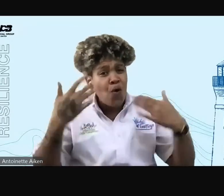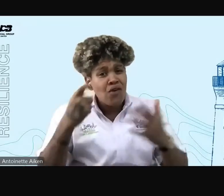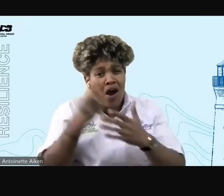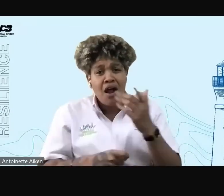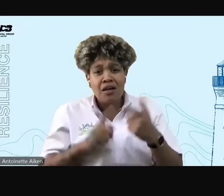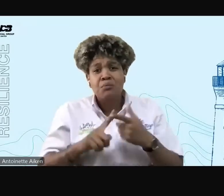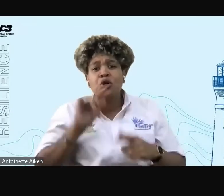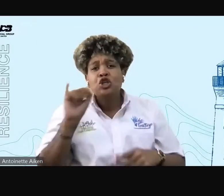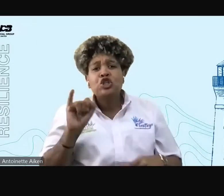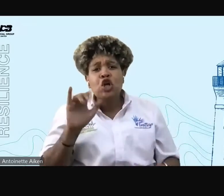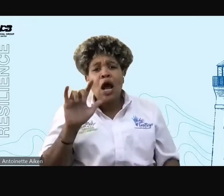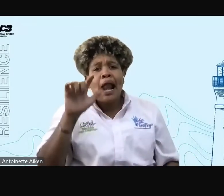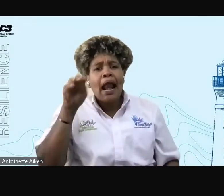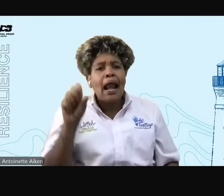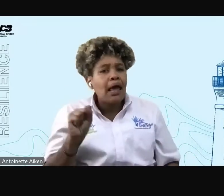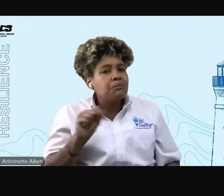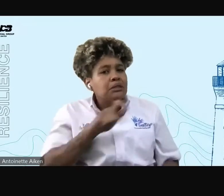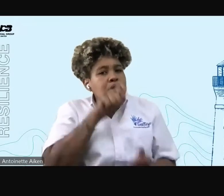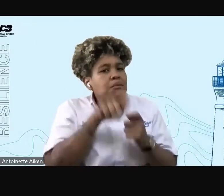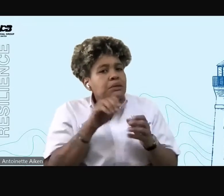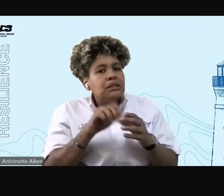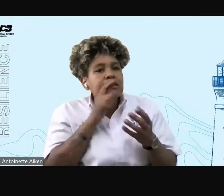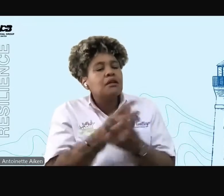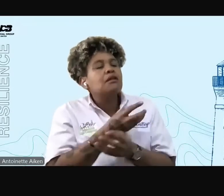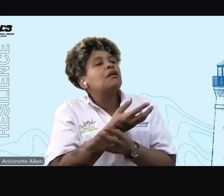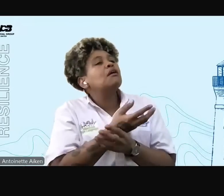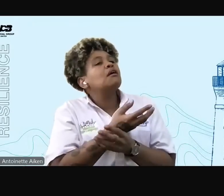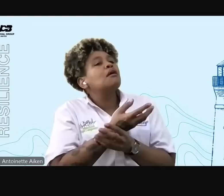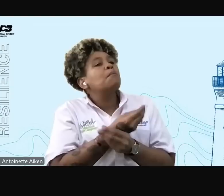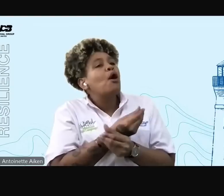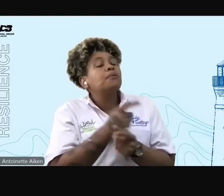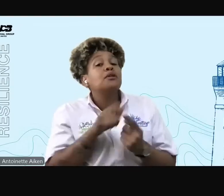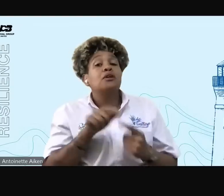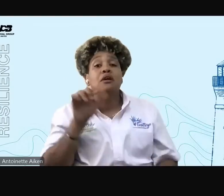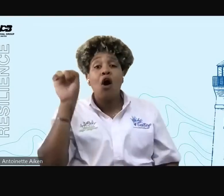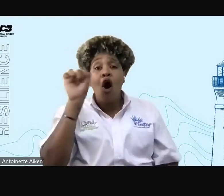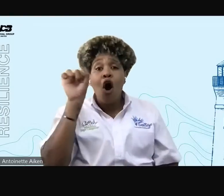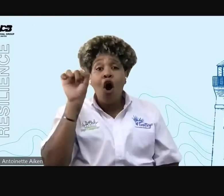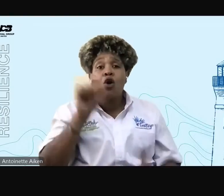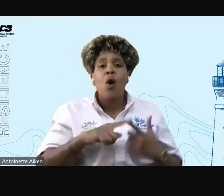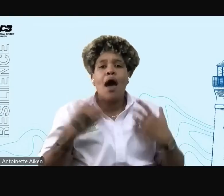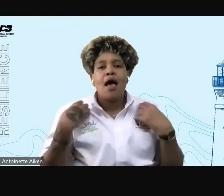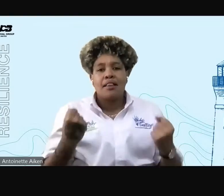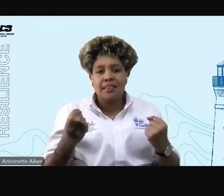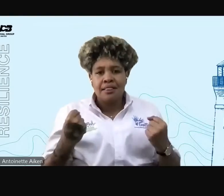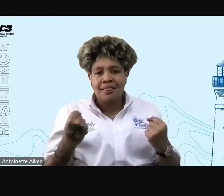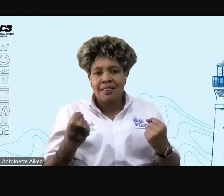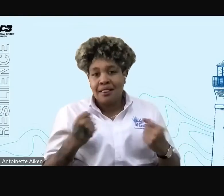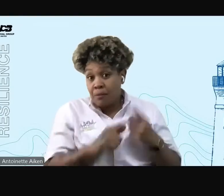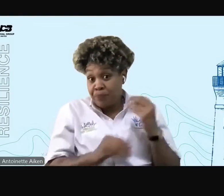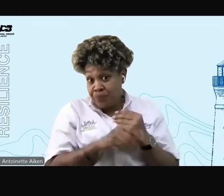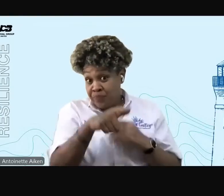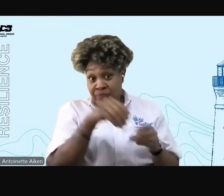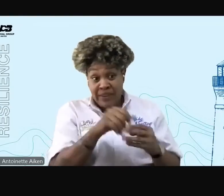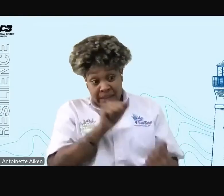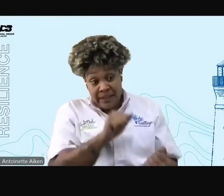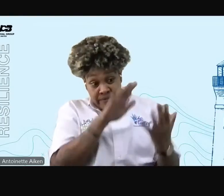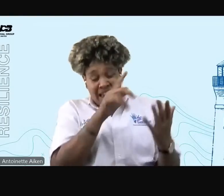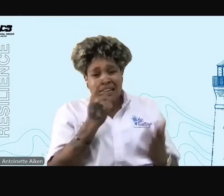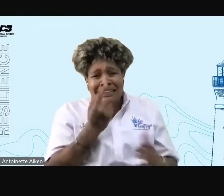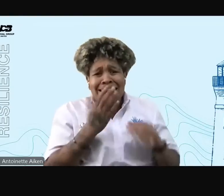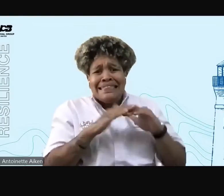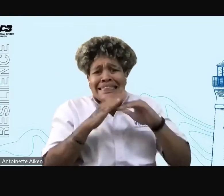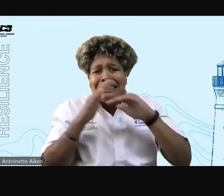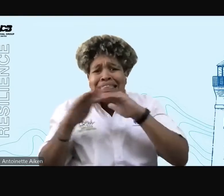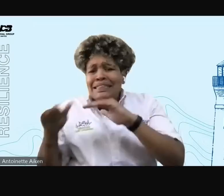insurance claims, particularly in the property, auto, and health lines. Once again, in the face of those headwinds,